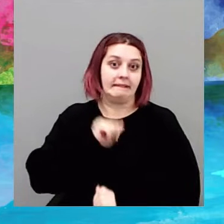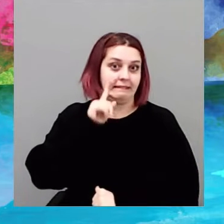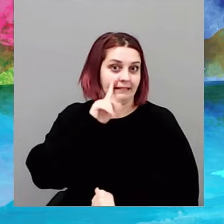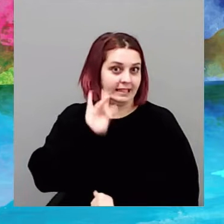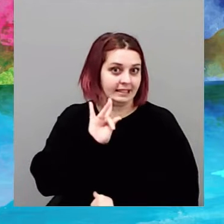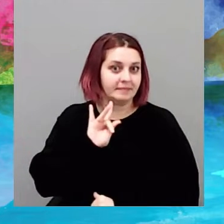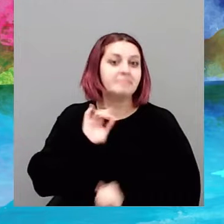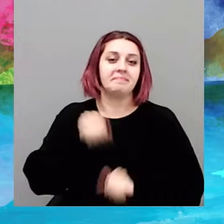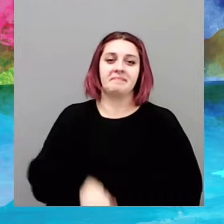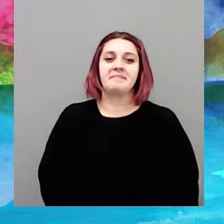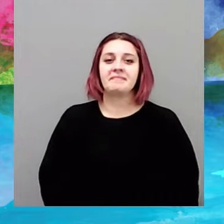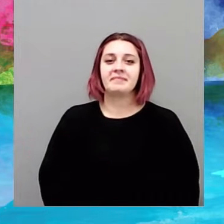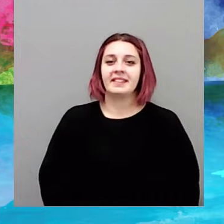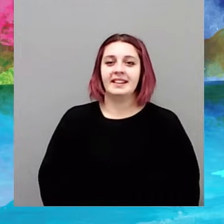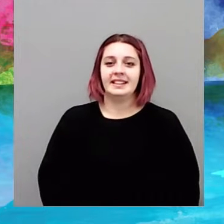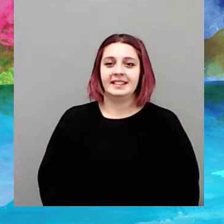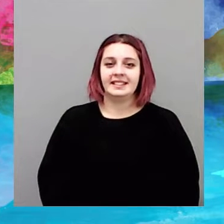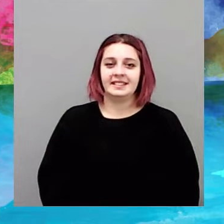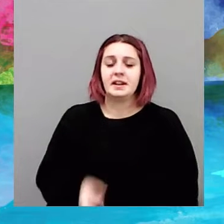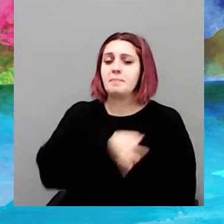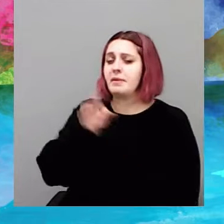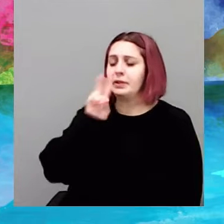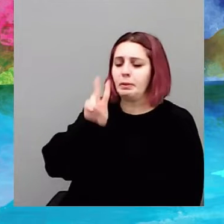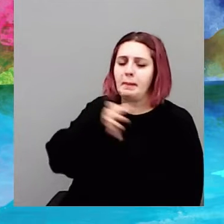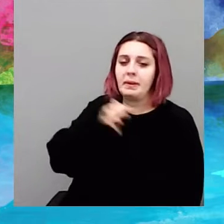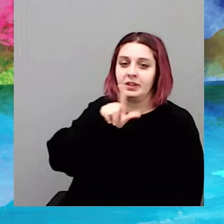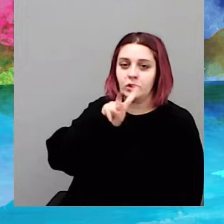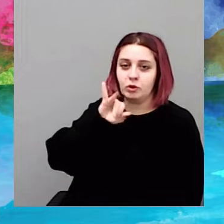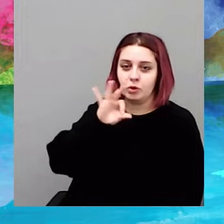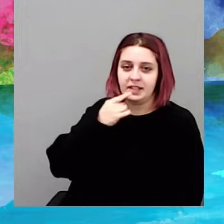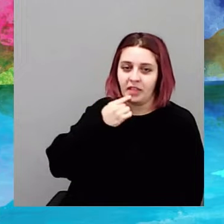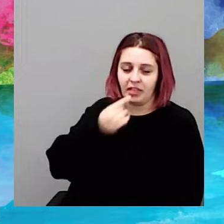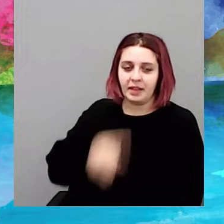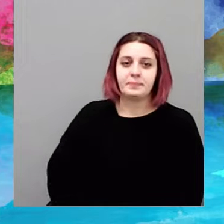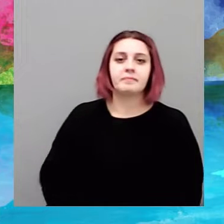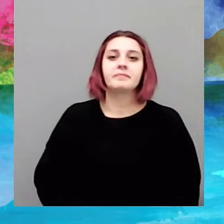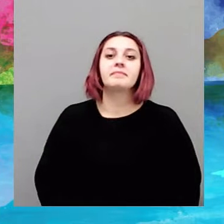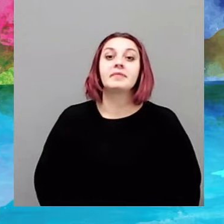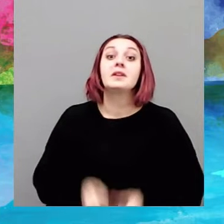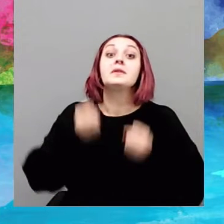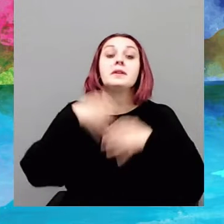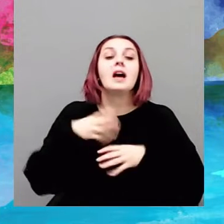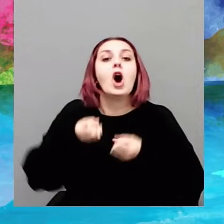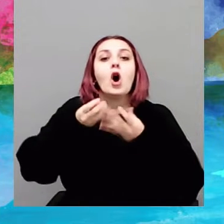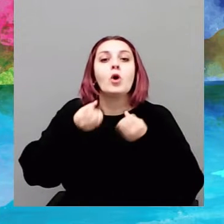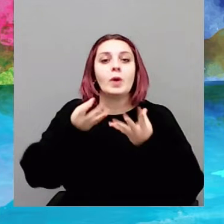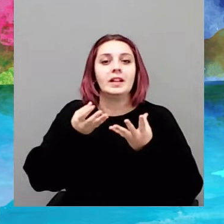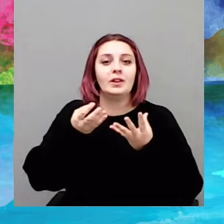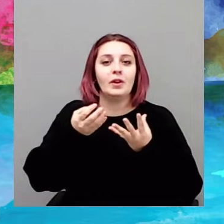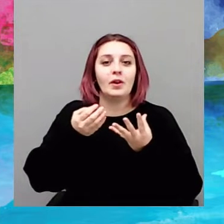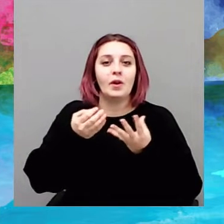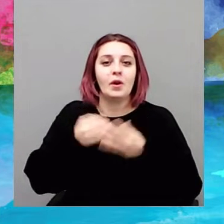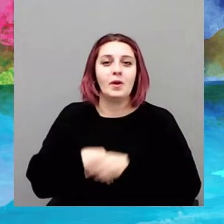my presentation on the screen. I hope you can see it. Perfect. Yes, we can see it. Well, here I'm going to tell